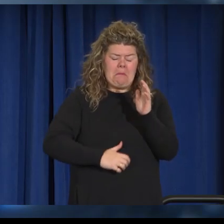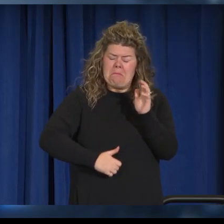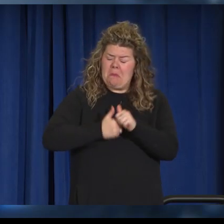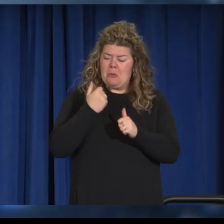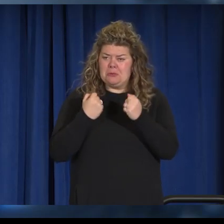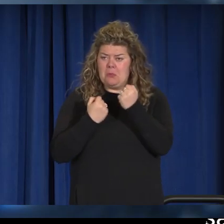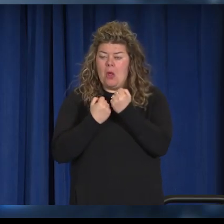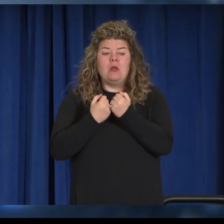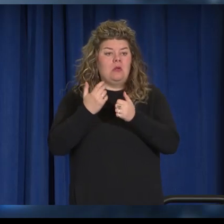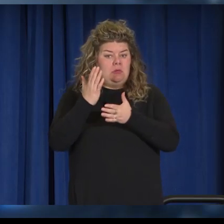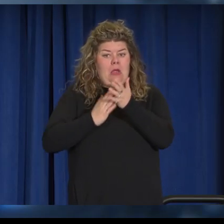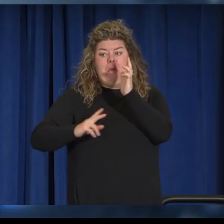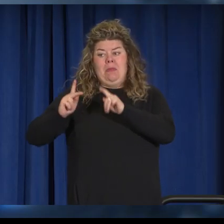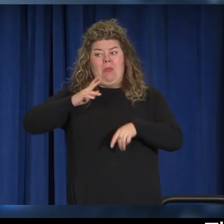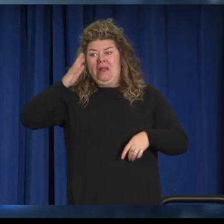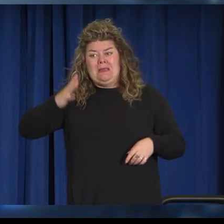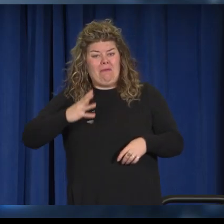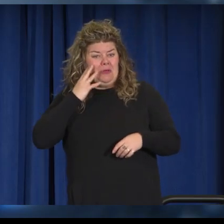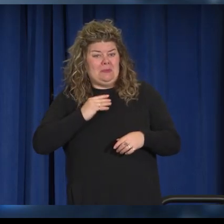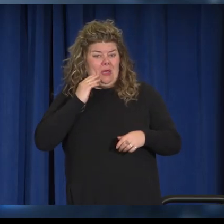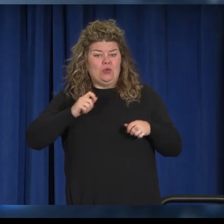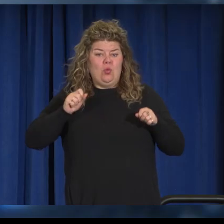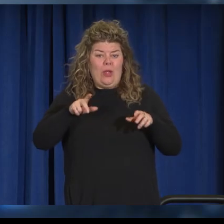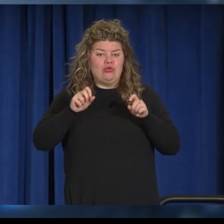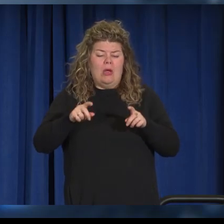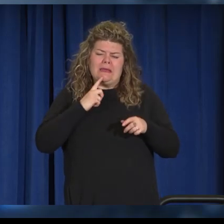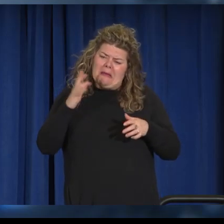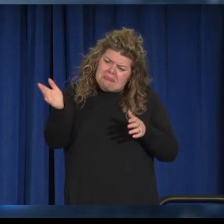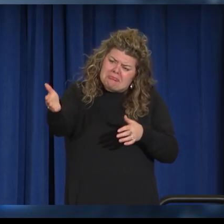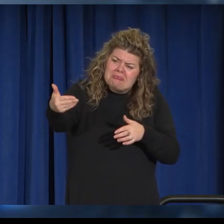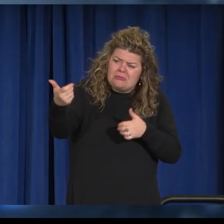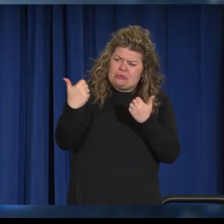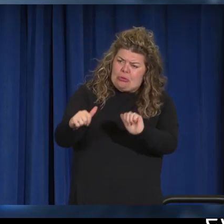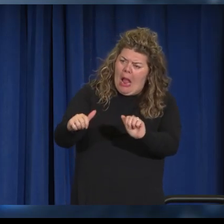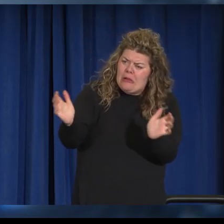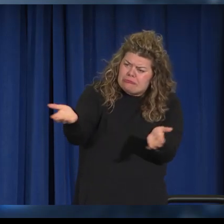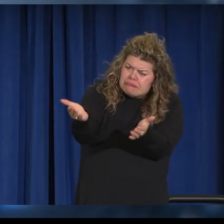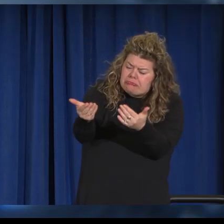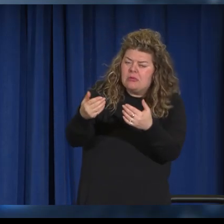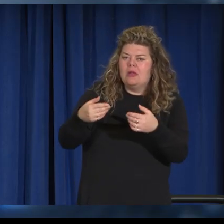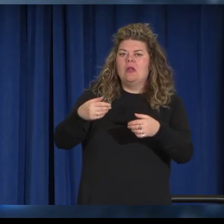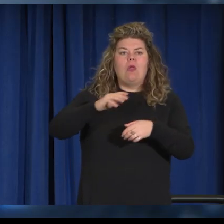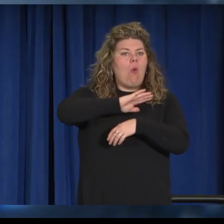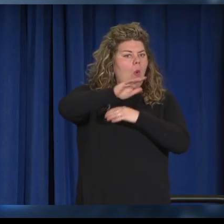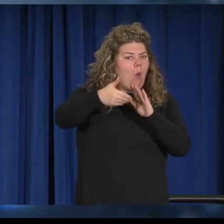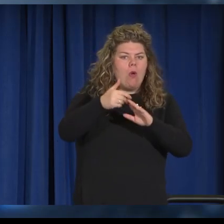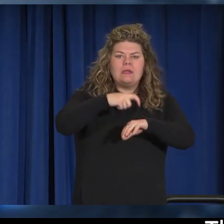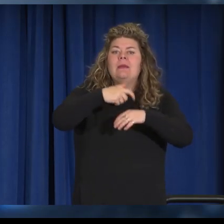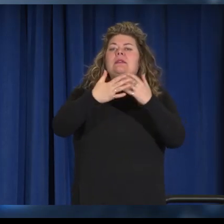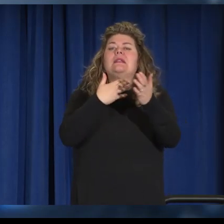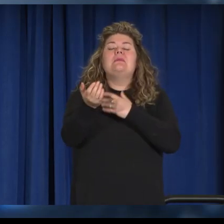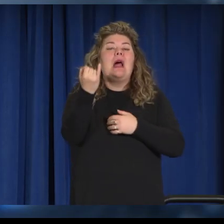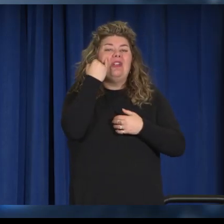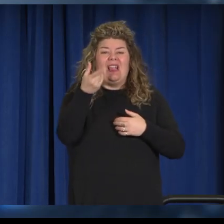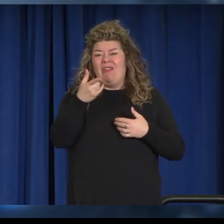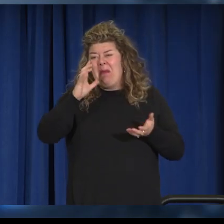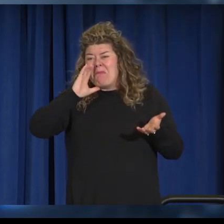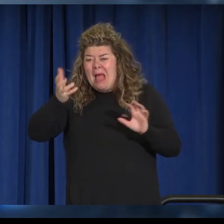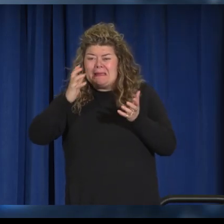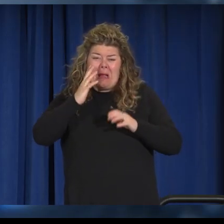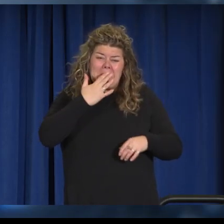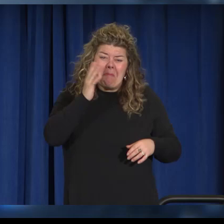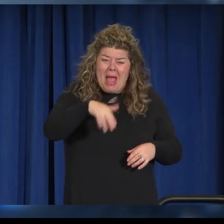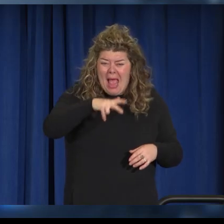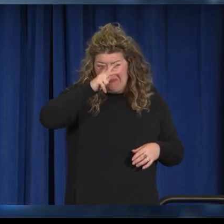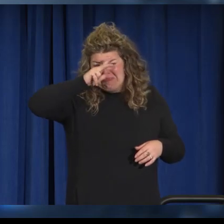never been in a wheelchair before. They were encouraged to get in. They were encouraged the whole time, no matter how badly they messed up or